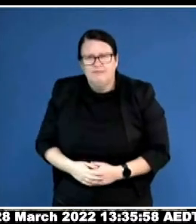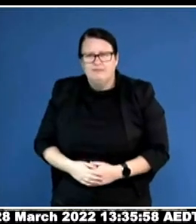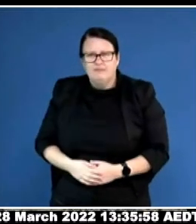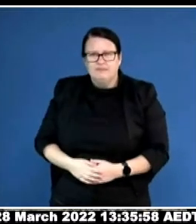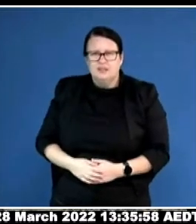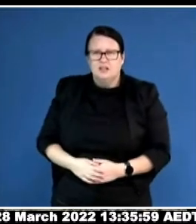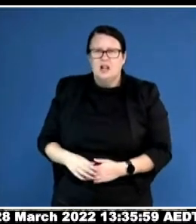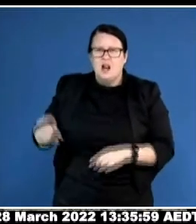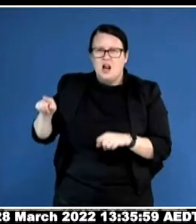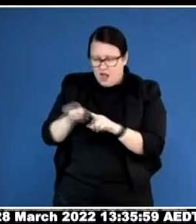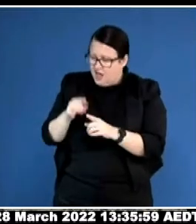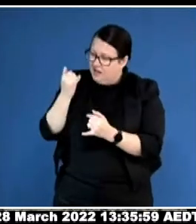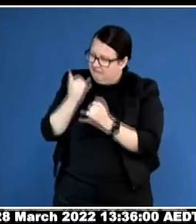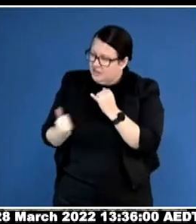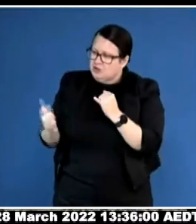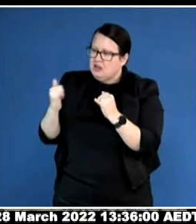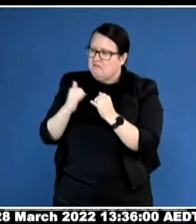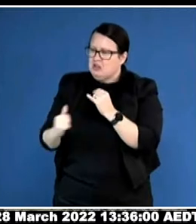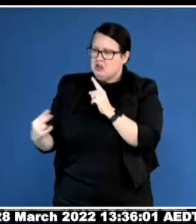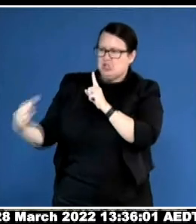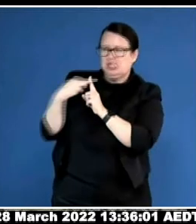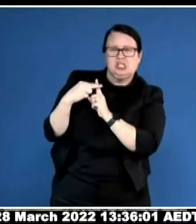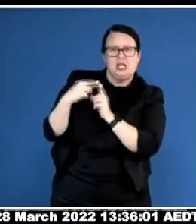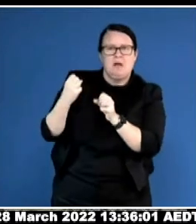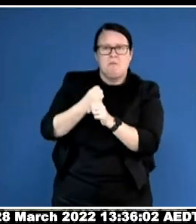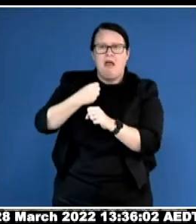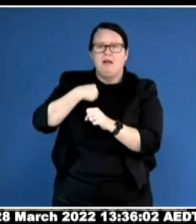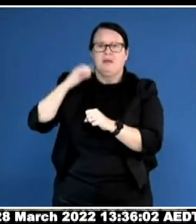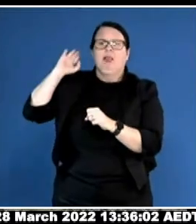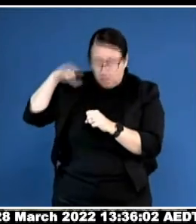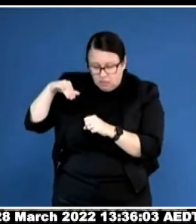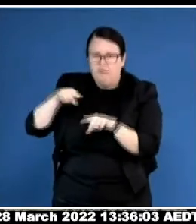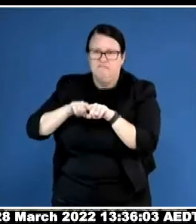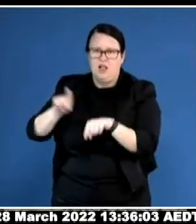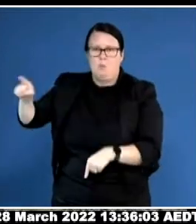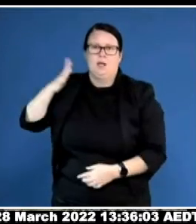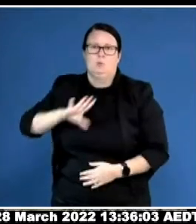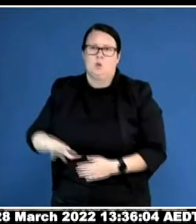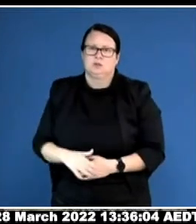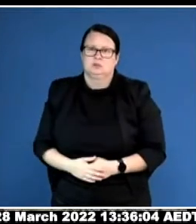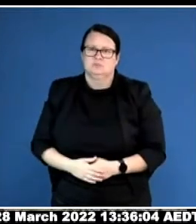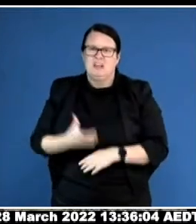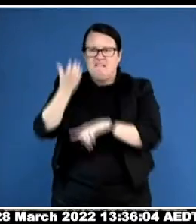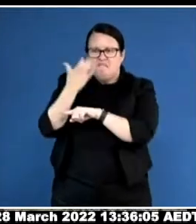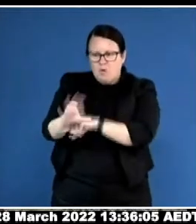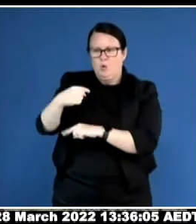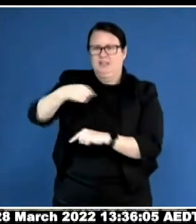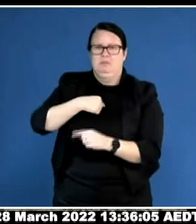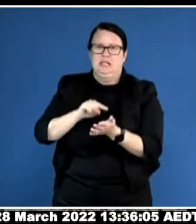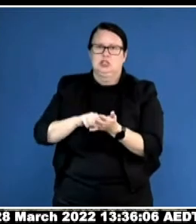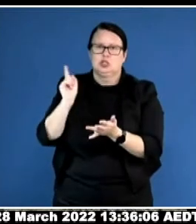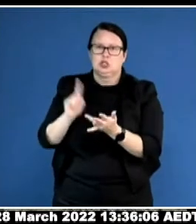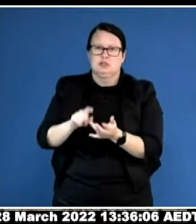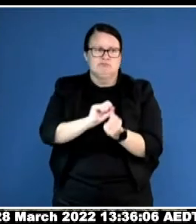being a deliberate way to force me to do what he wanted me to do, to force me into a position where I was disconnected from